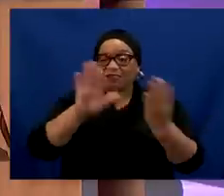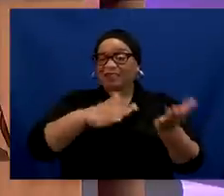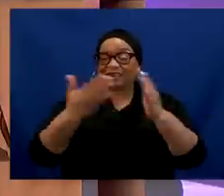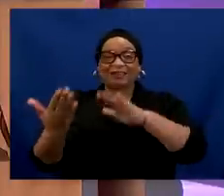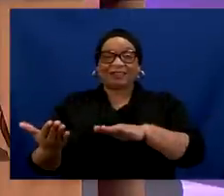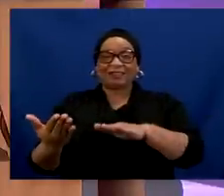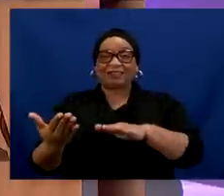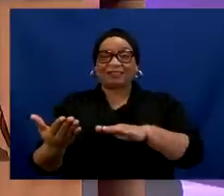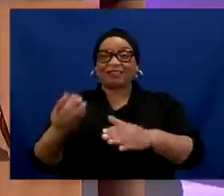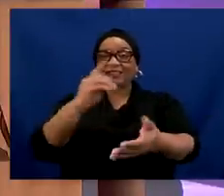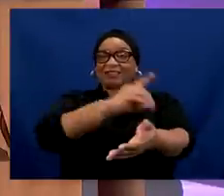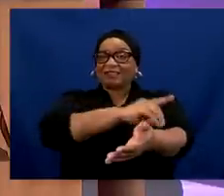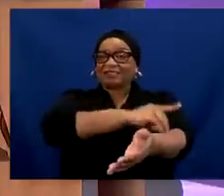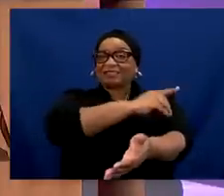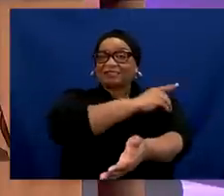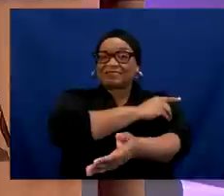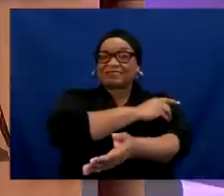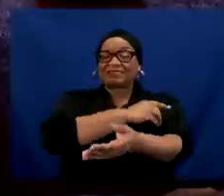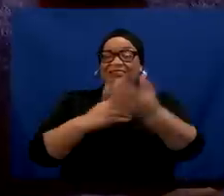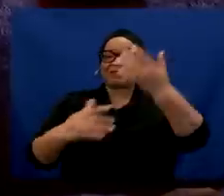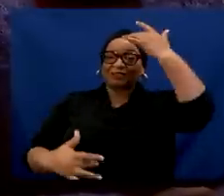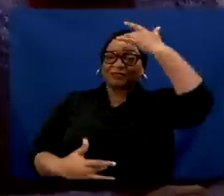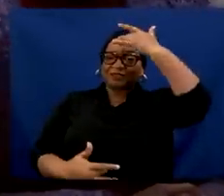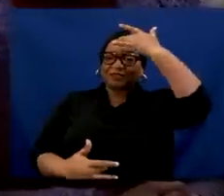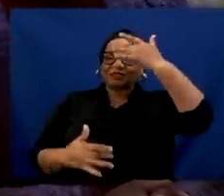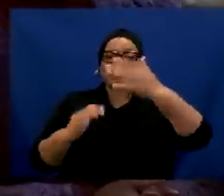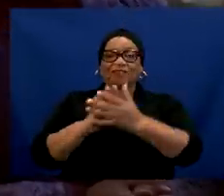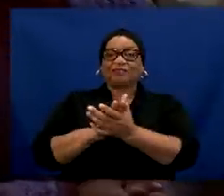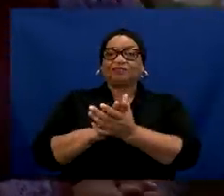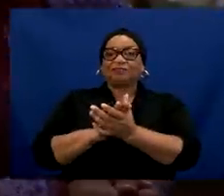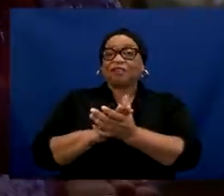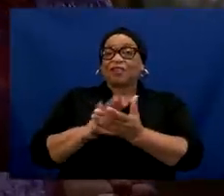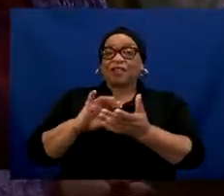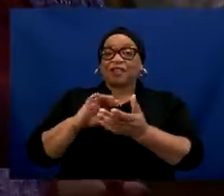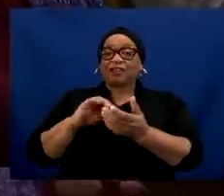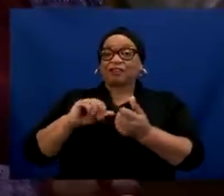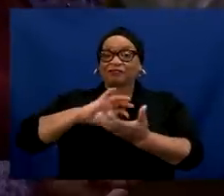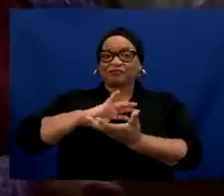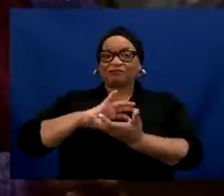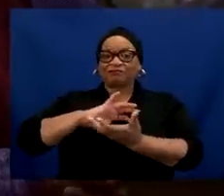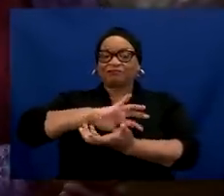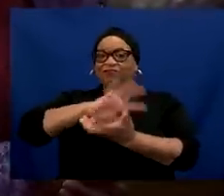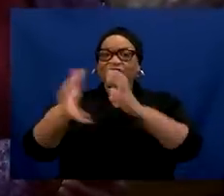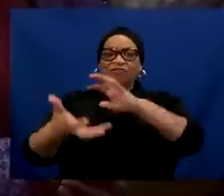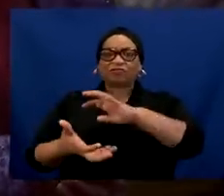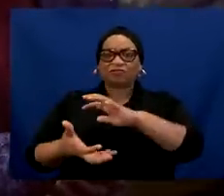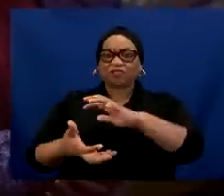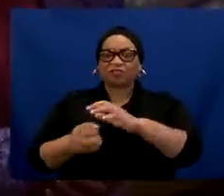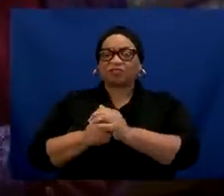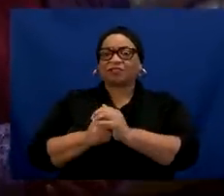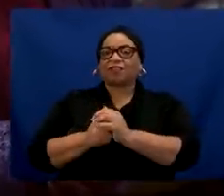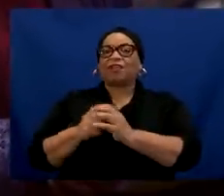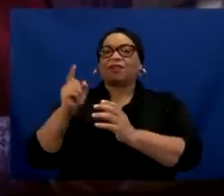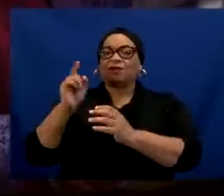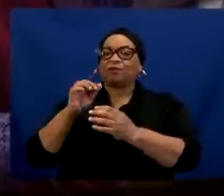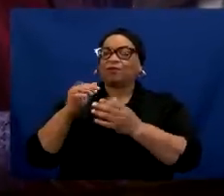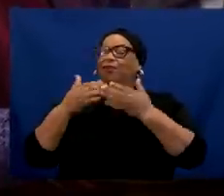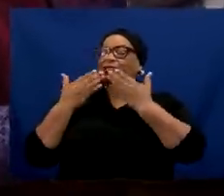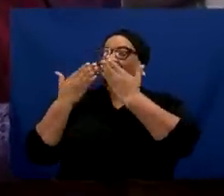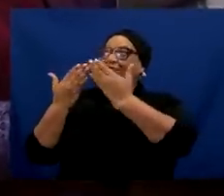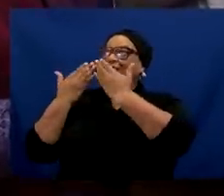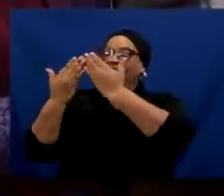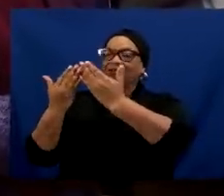disease, even devastation on Kentucky, we are praying that your hand of mercy and grace